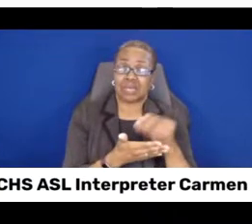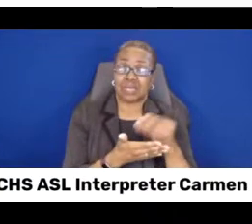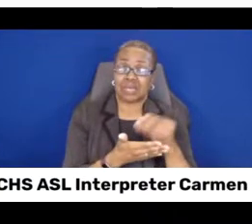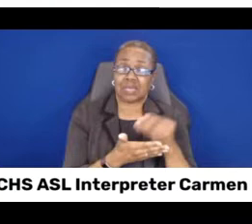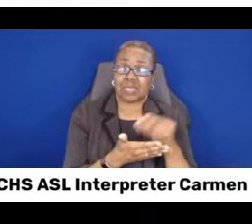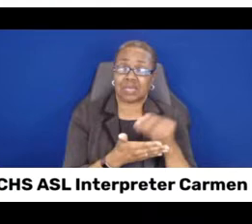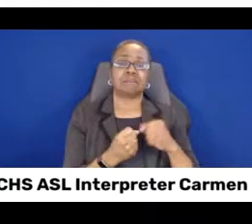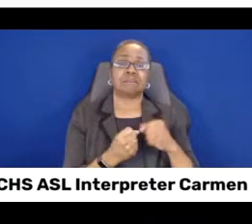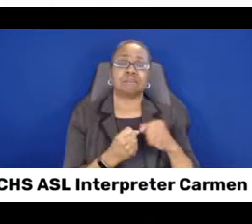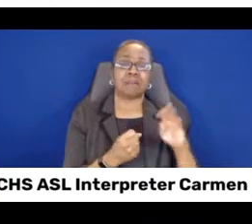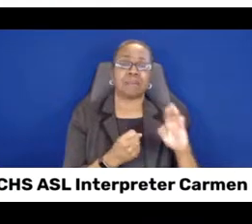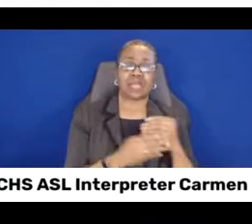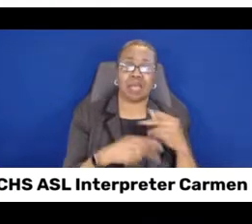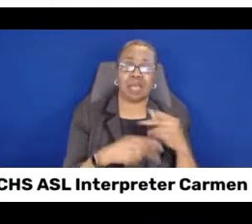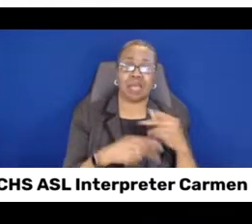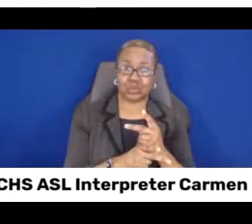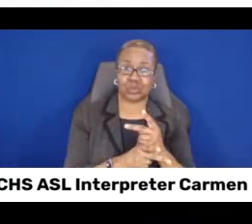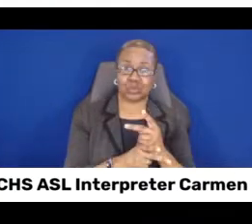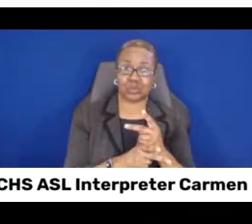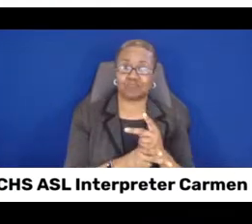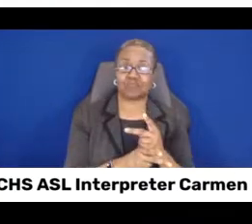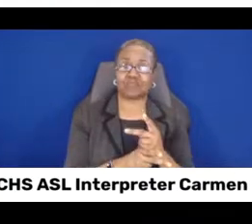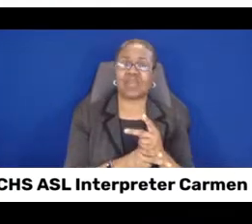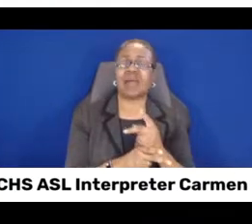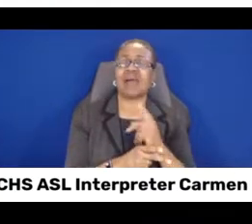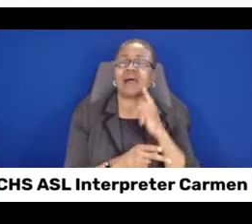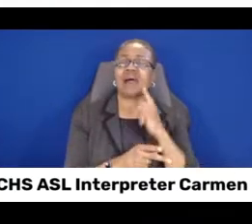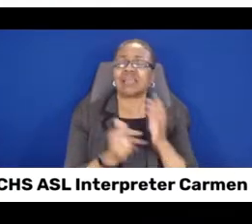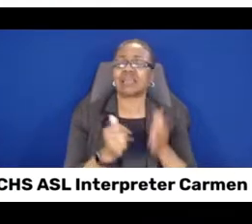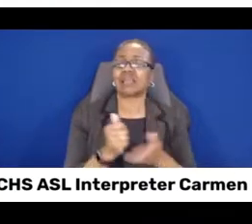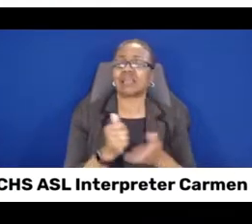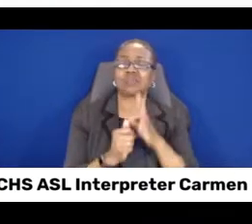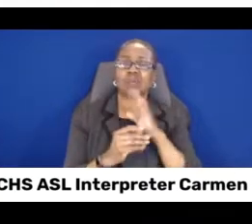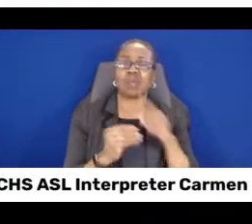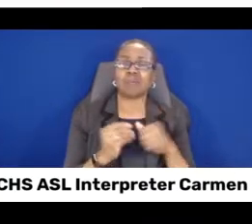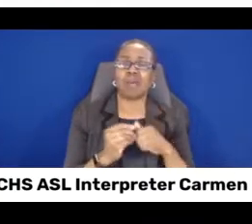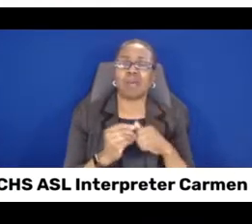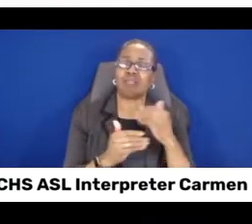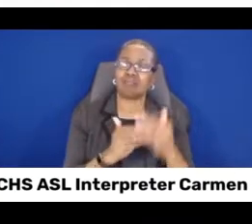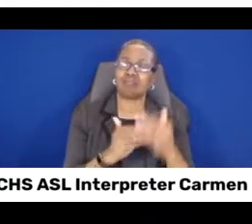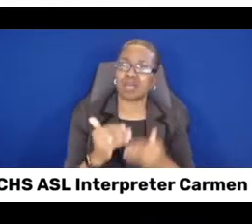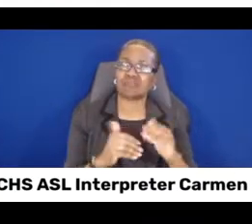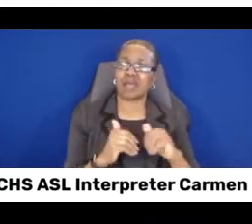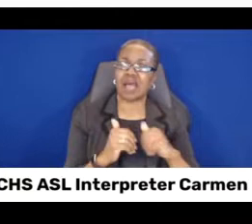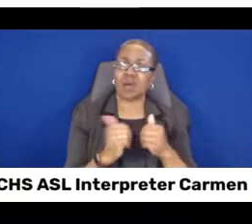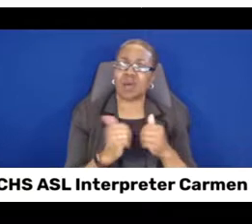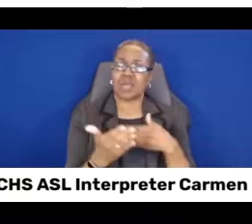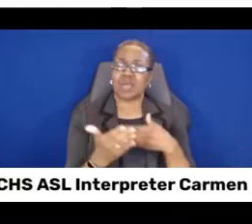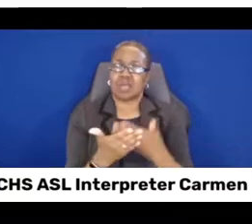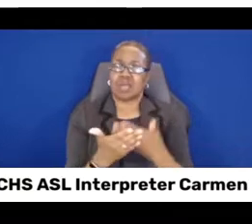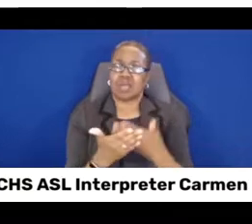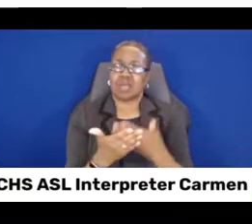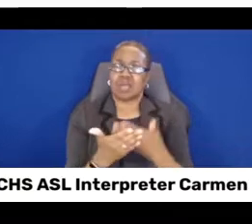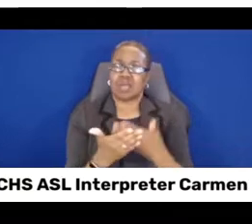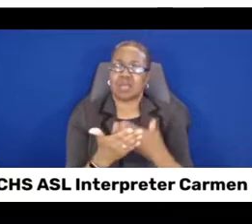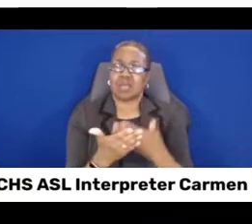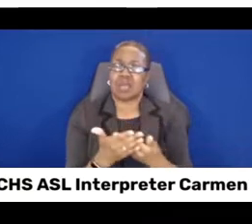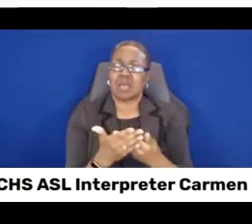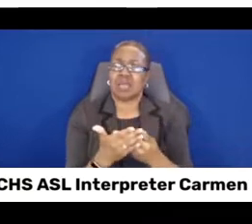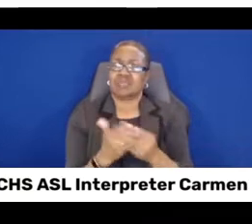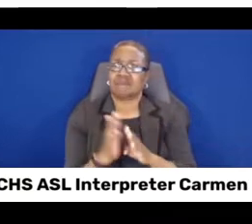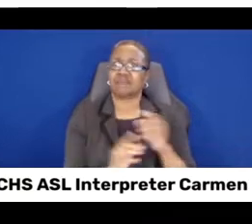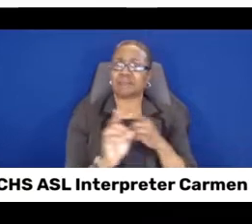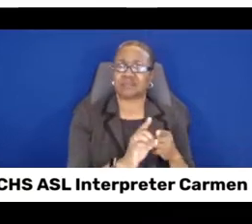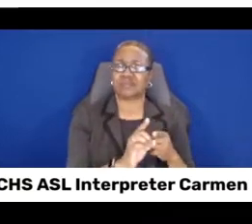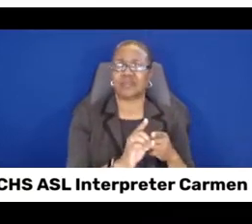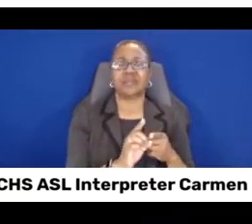And so I think it's always helpful to talk about the process of how we got to these objectives. And so kind of going back to the things